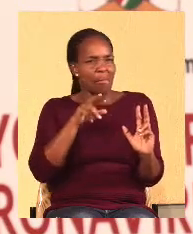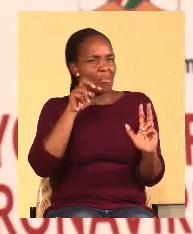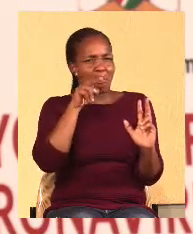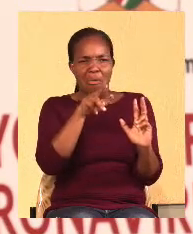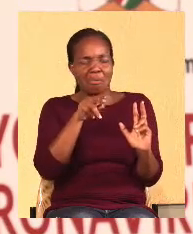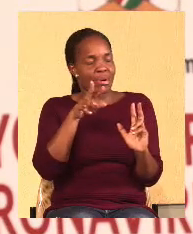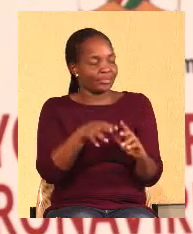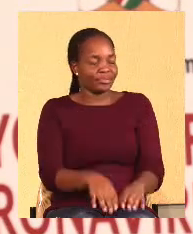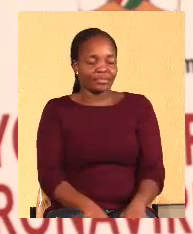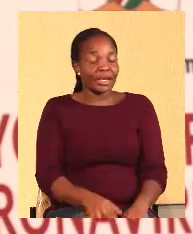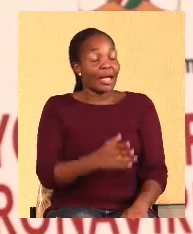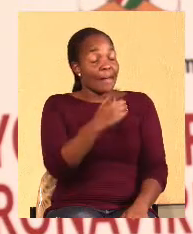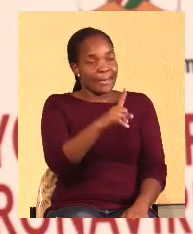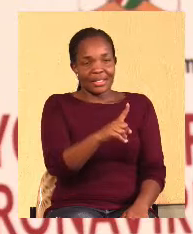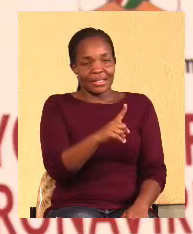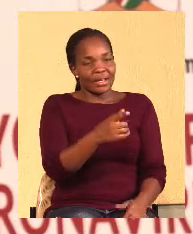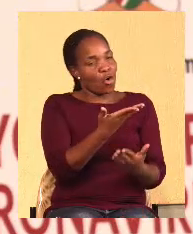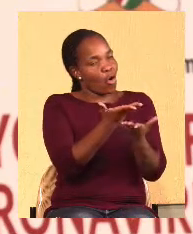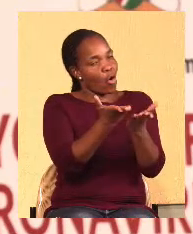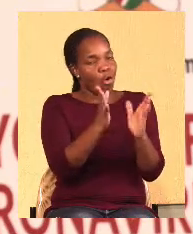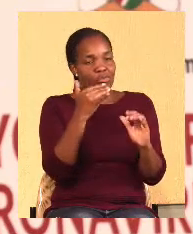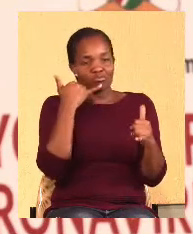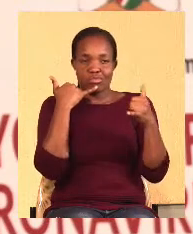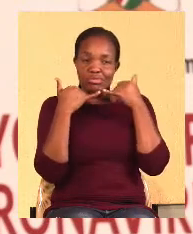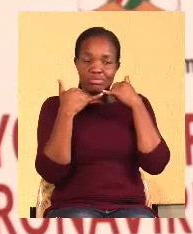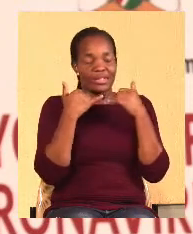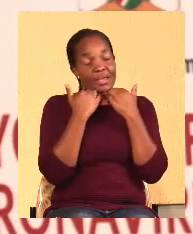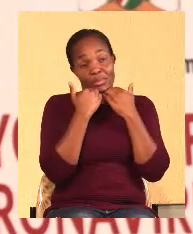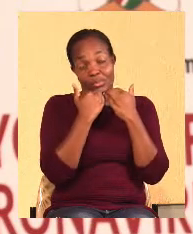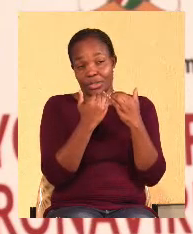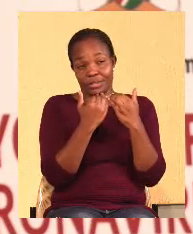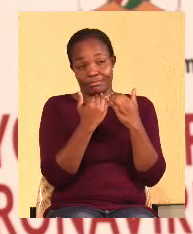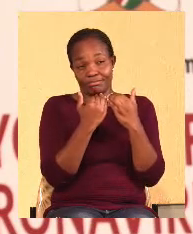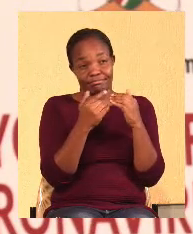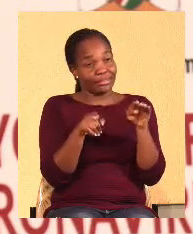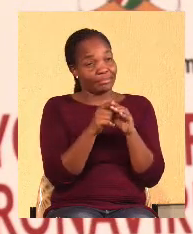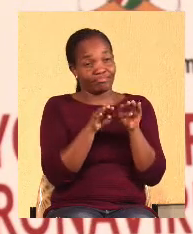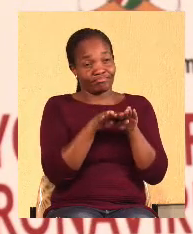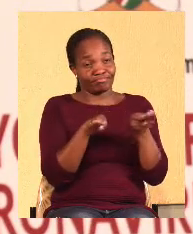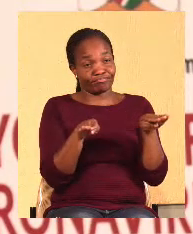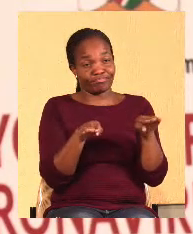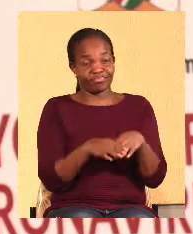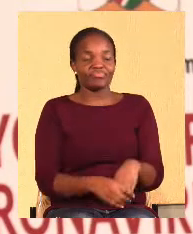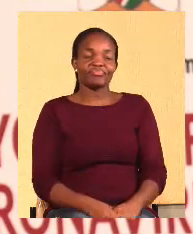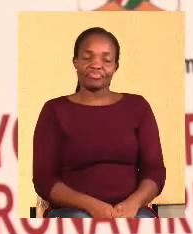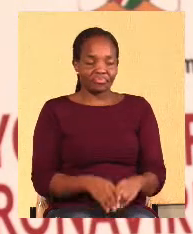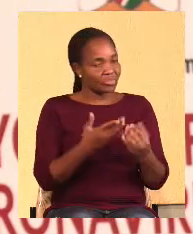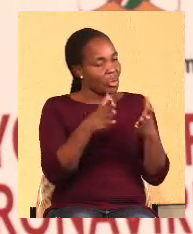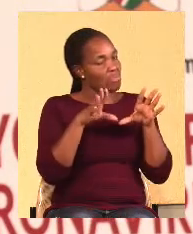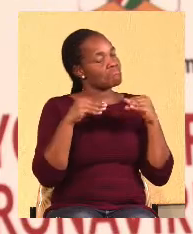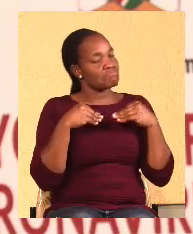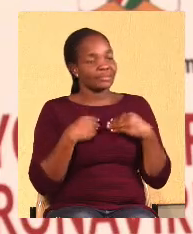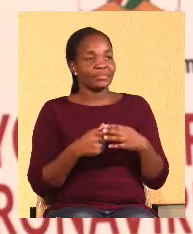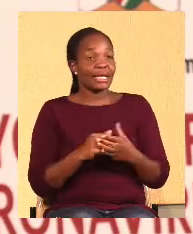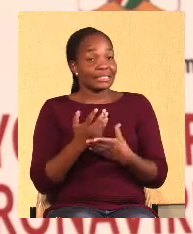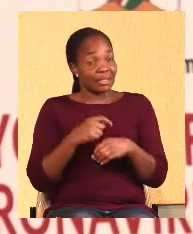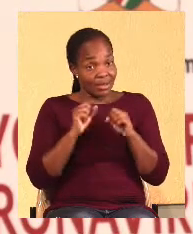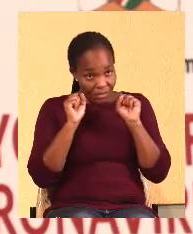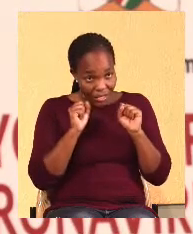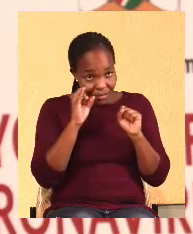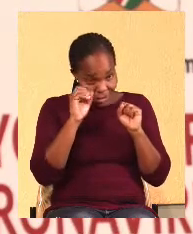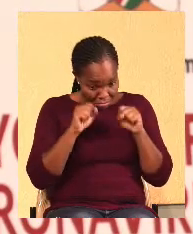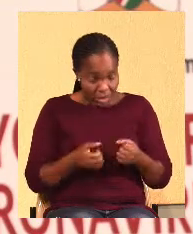very important to us and we treat them as such. Sometimes when we can assist at that moment, we will call